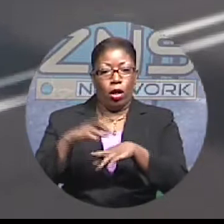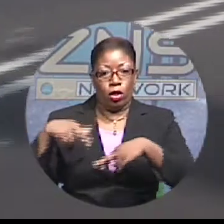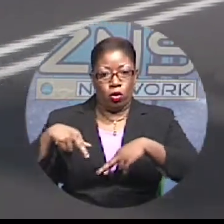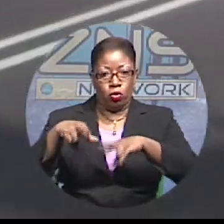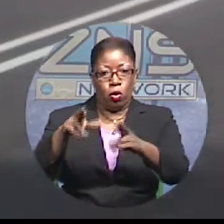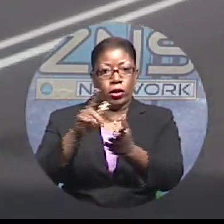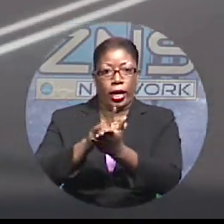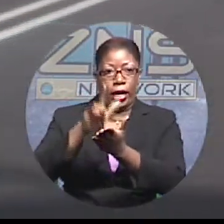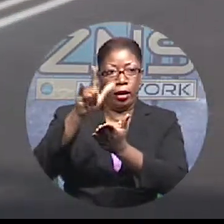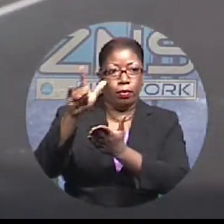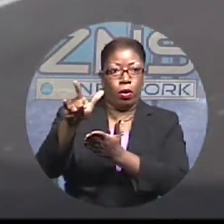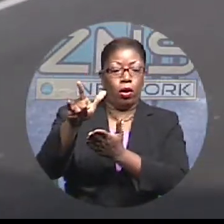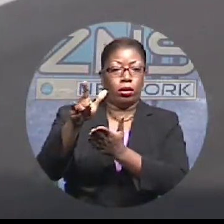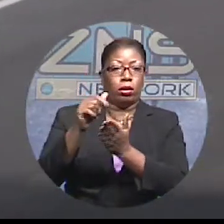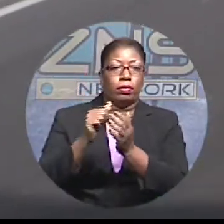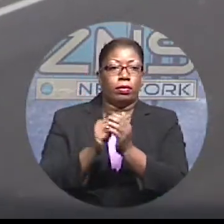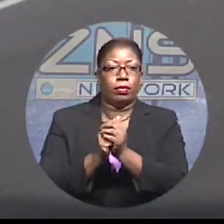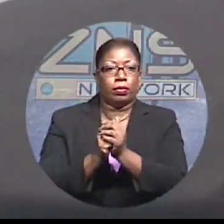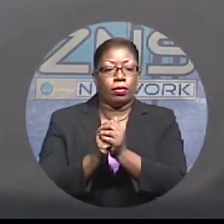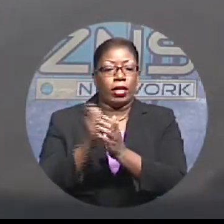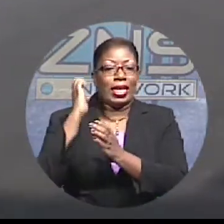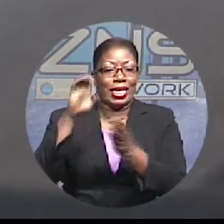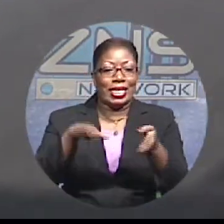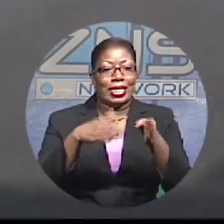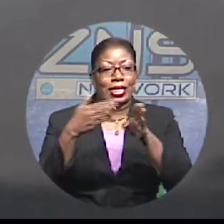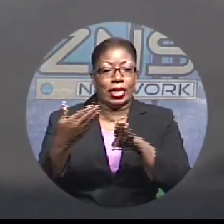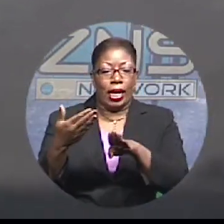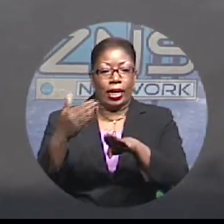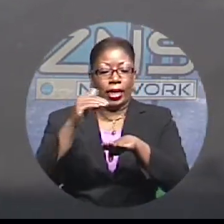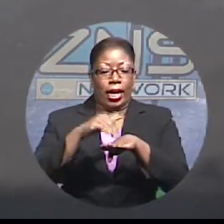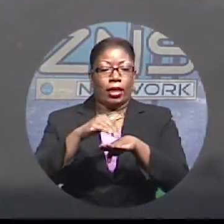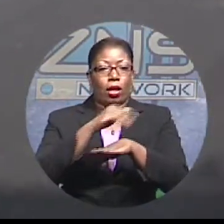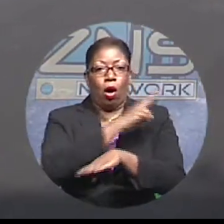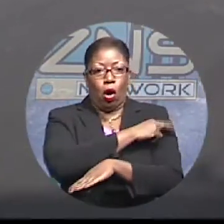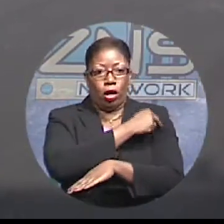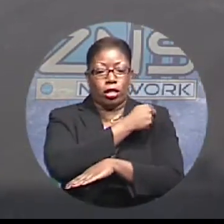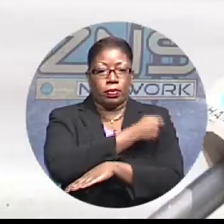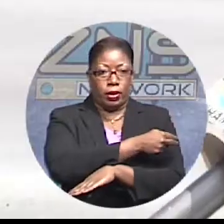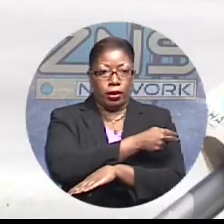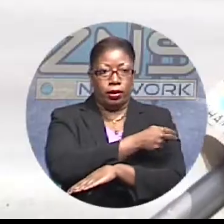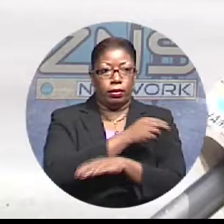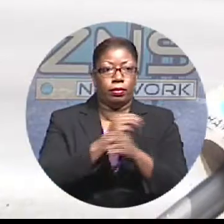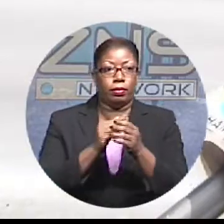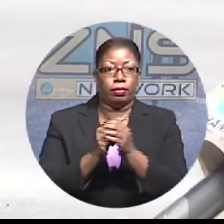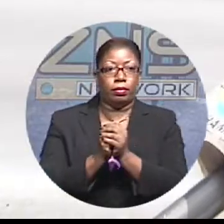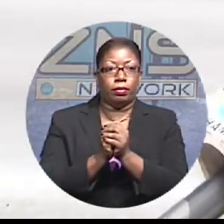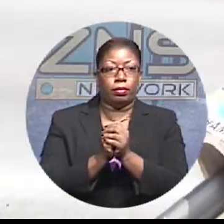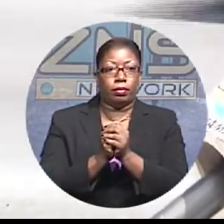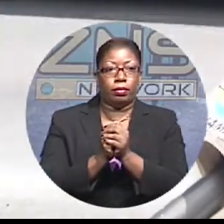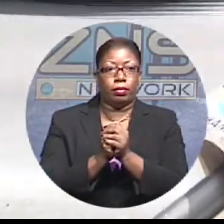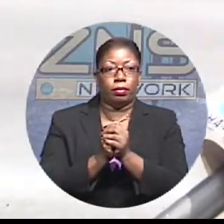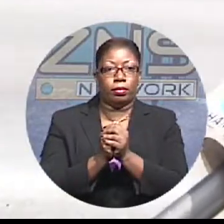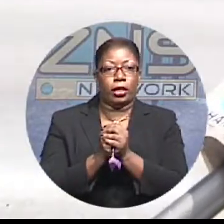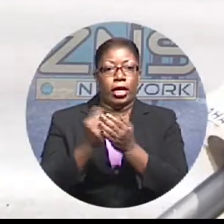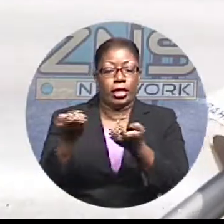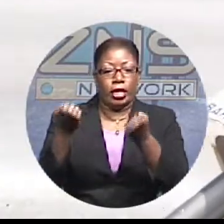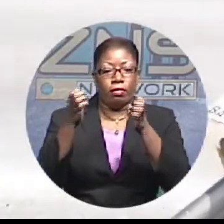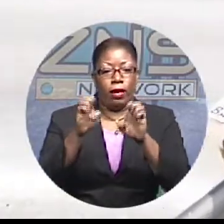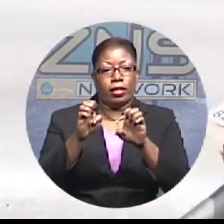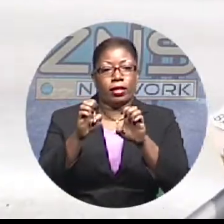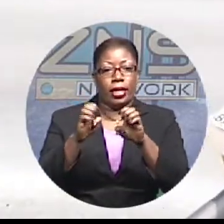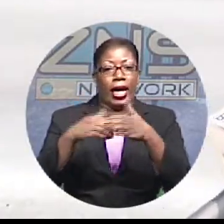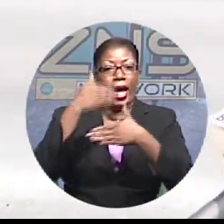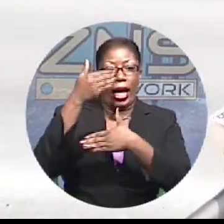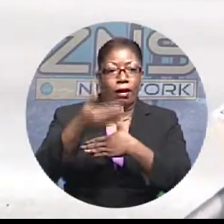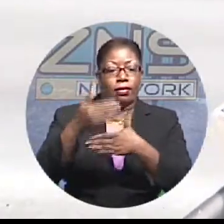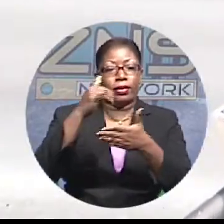airport road a little further down, and he died upon arrival at Princess Margaret Hospital. And the events that followed really